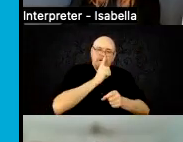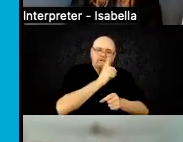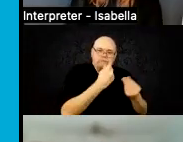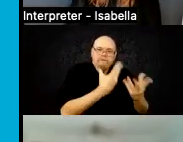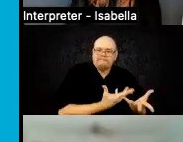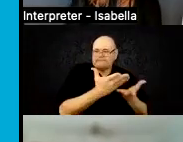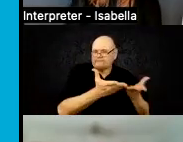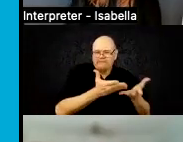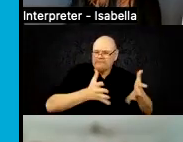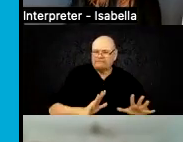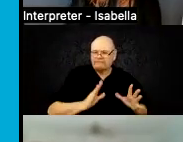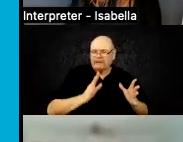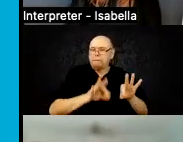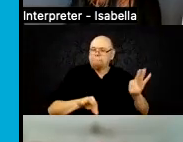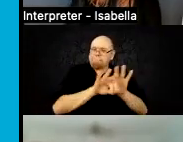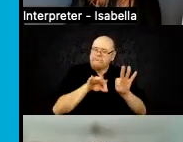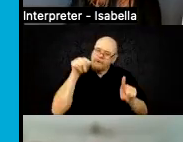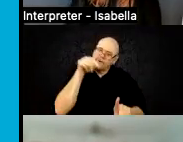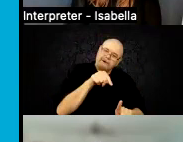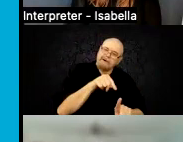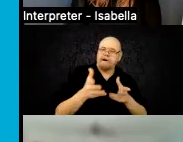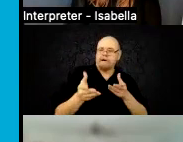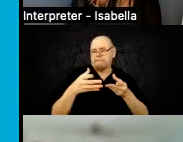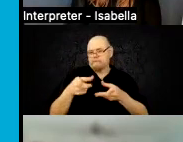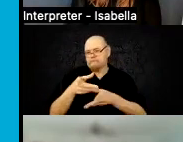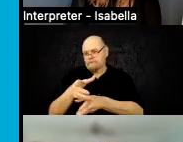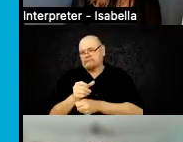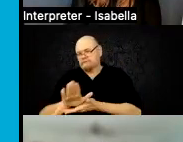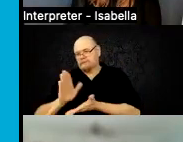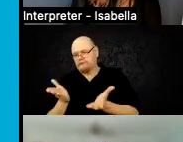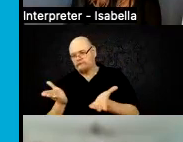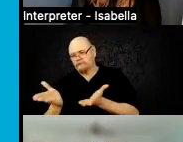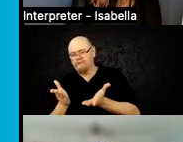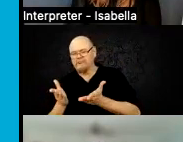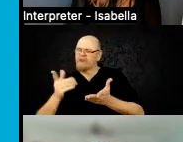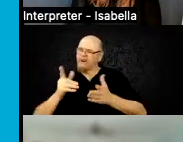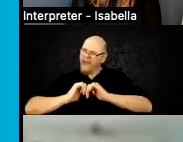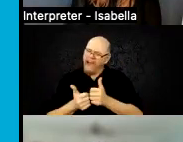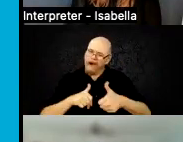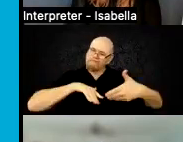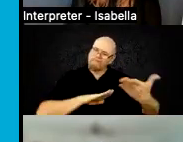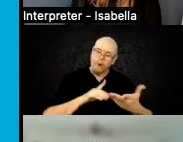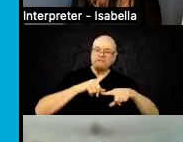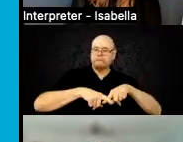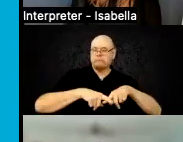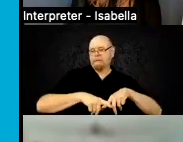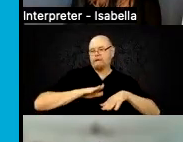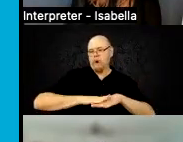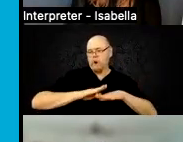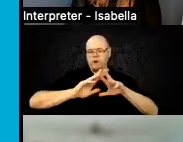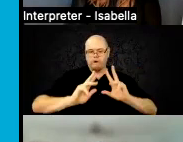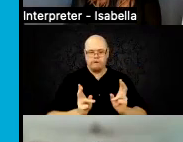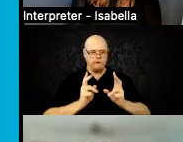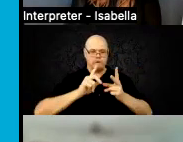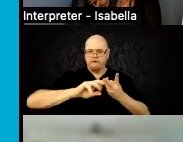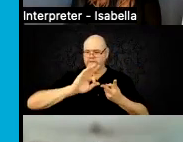level of assistance in an individual case varies depending upon the facts and our resources, but just wanted to provide an